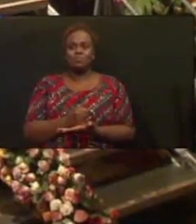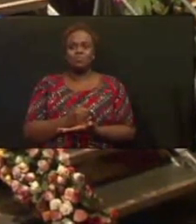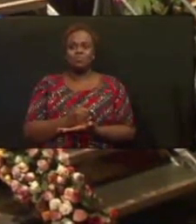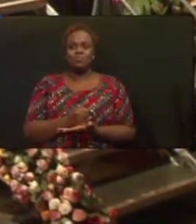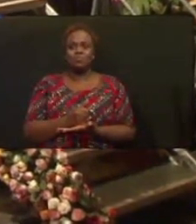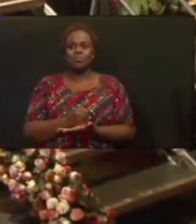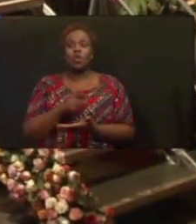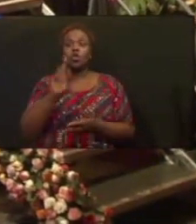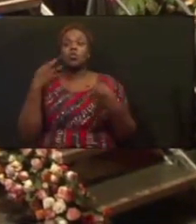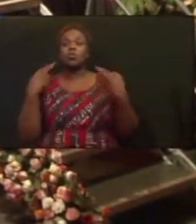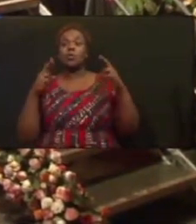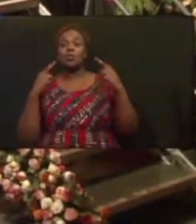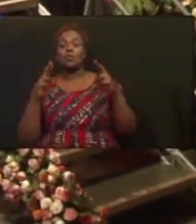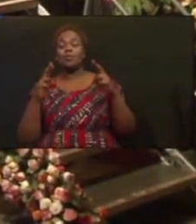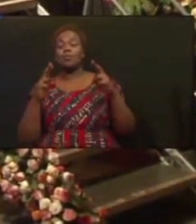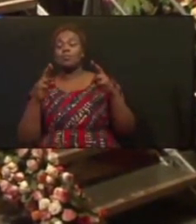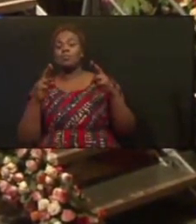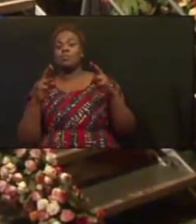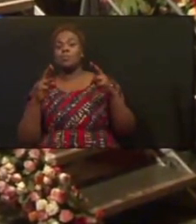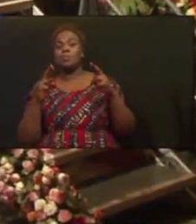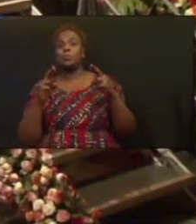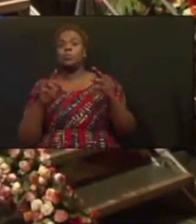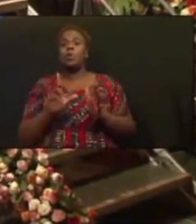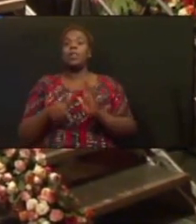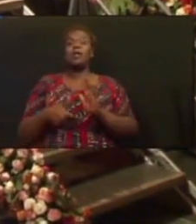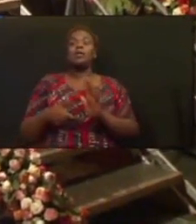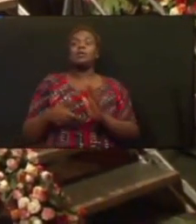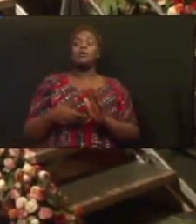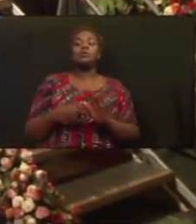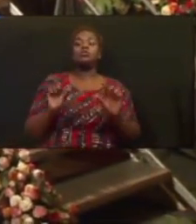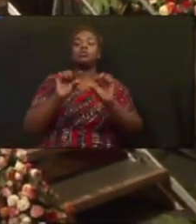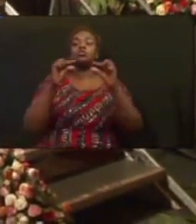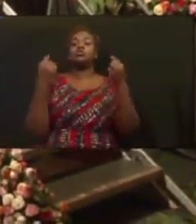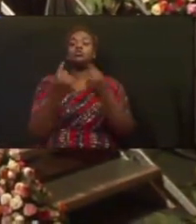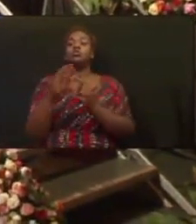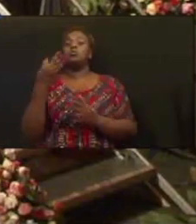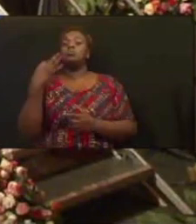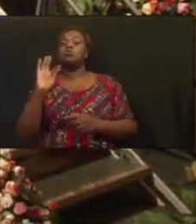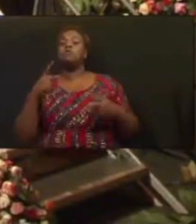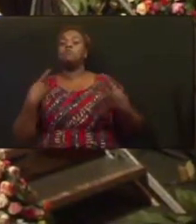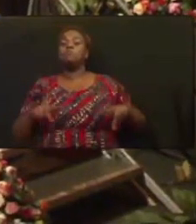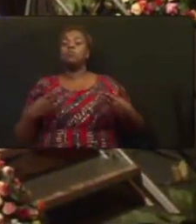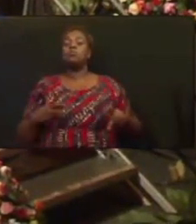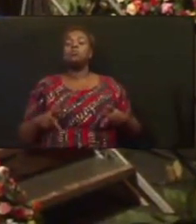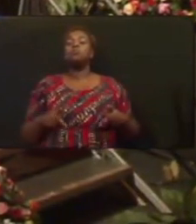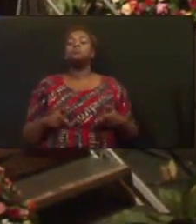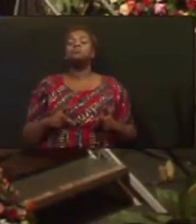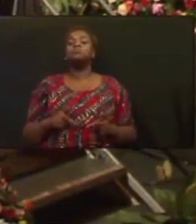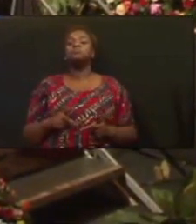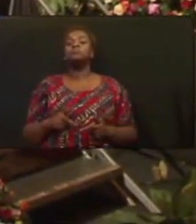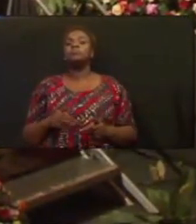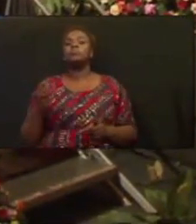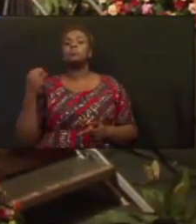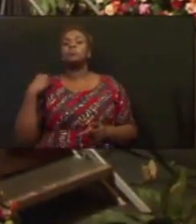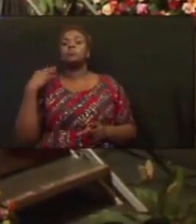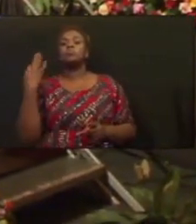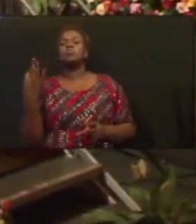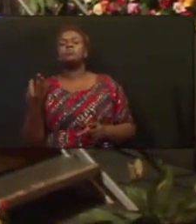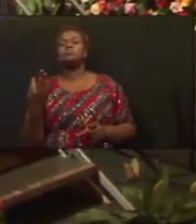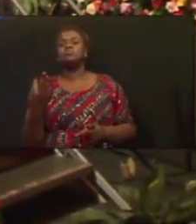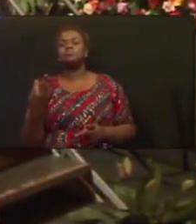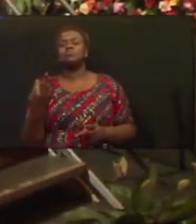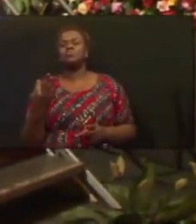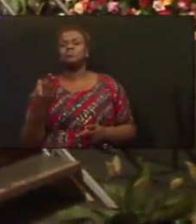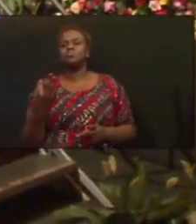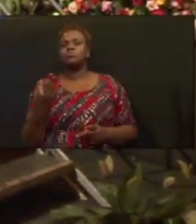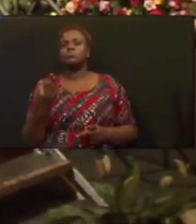Are you ready? Yes. The last set of people that this revival will bring is found in Haggai chapter 1 from verse 4